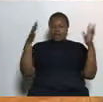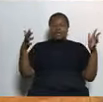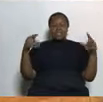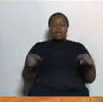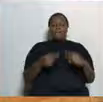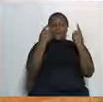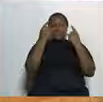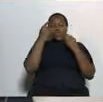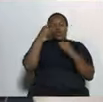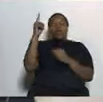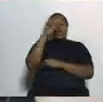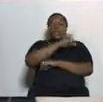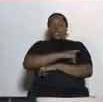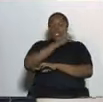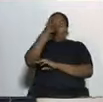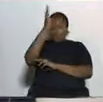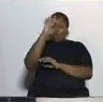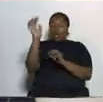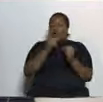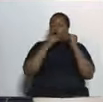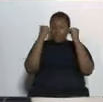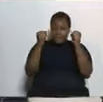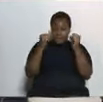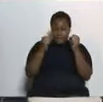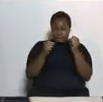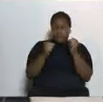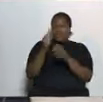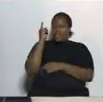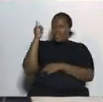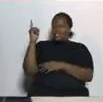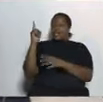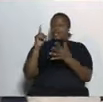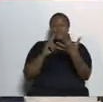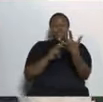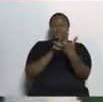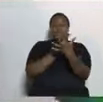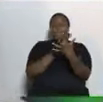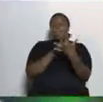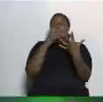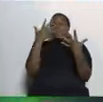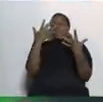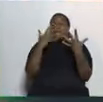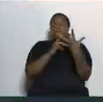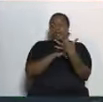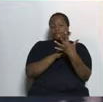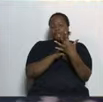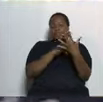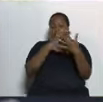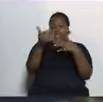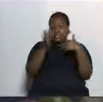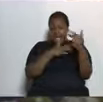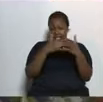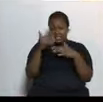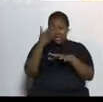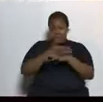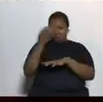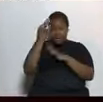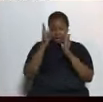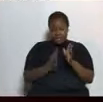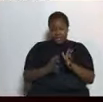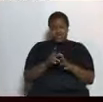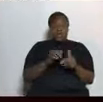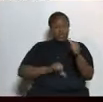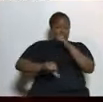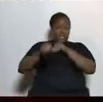of the day of God Almighty. Here's the fifth sign of a cult. Cults deny your